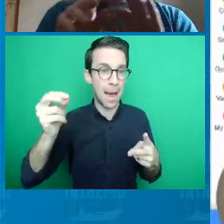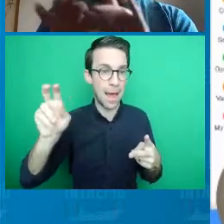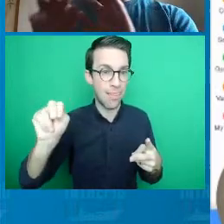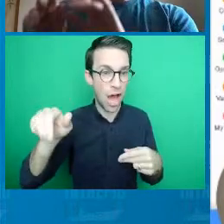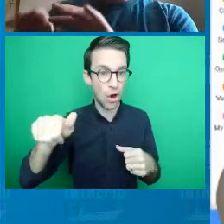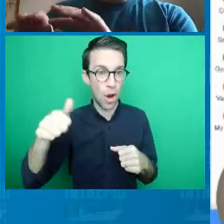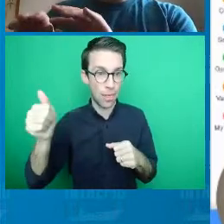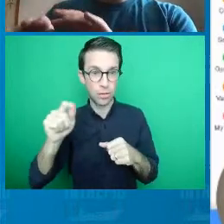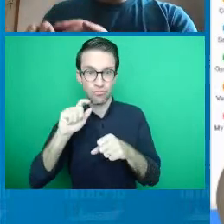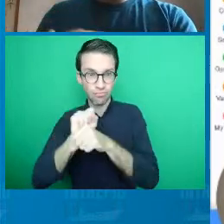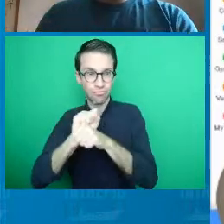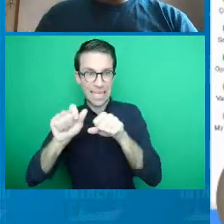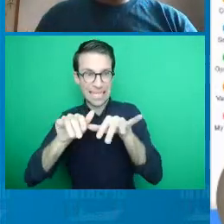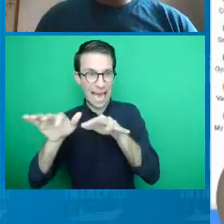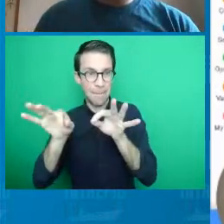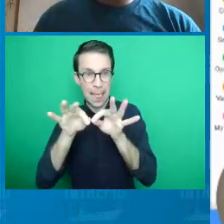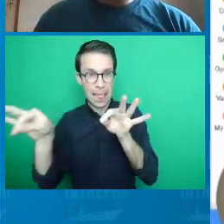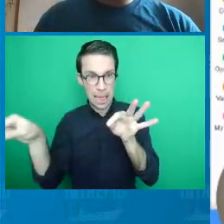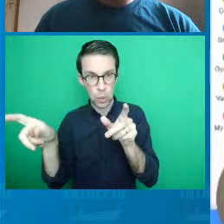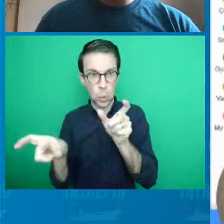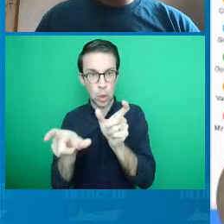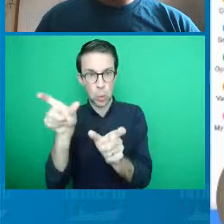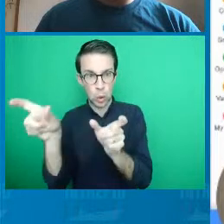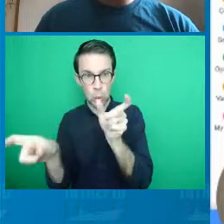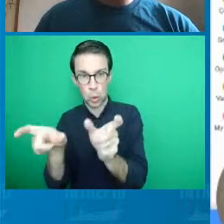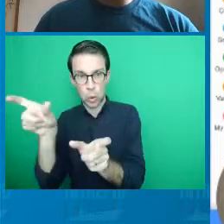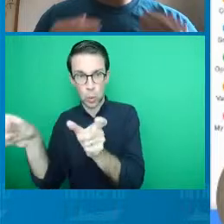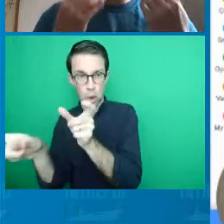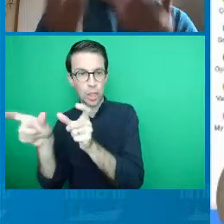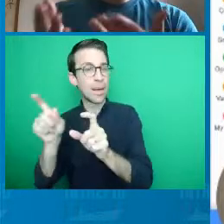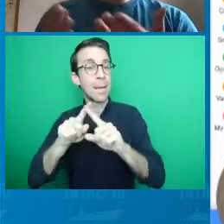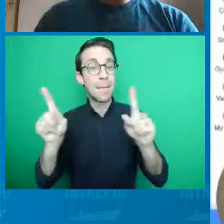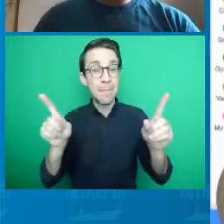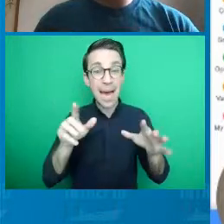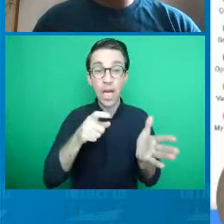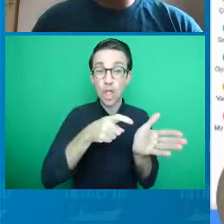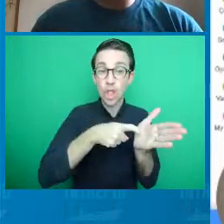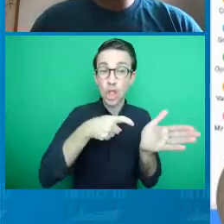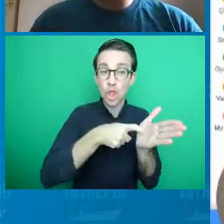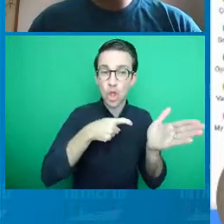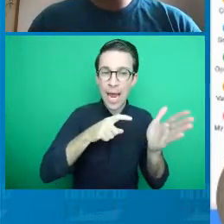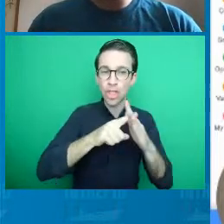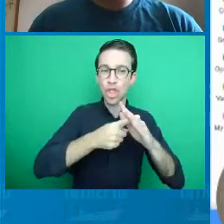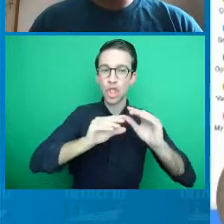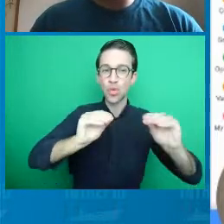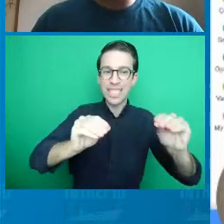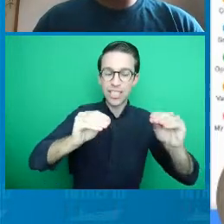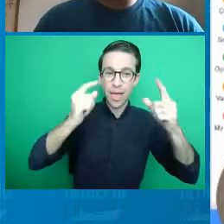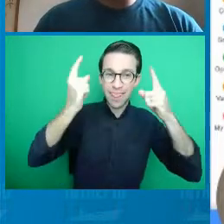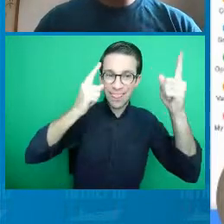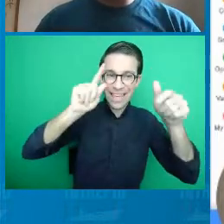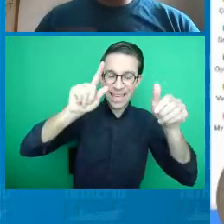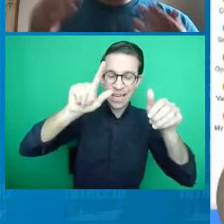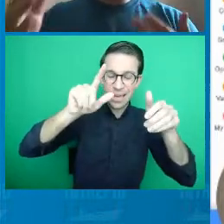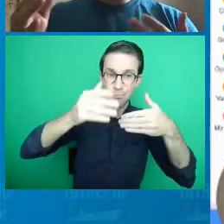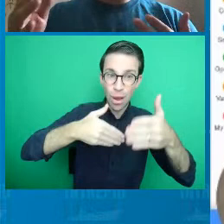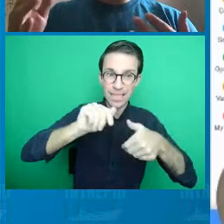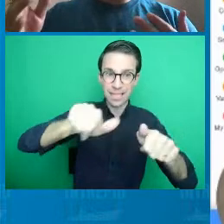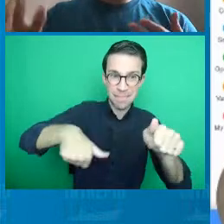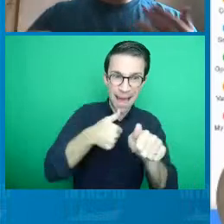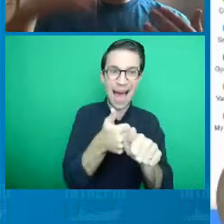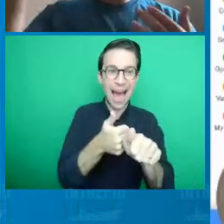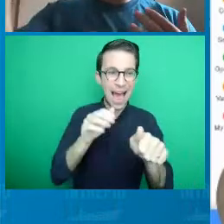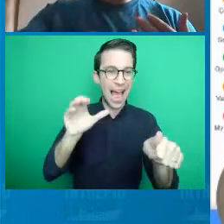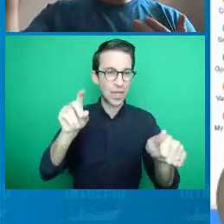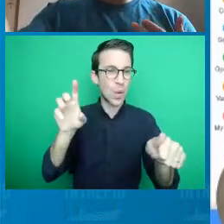actually typing out a language, the type of thinking that Scratch introduces kids to is the same type of thinking